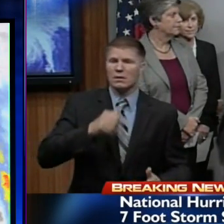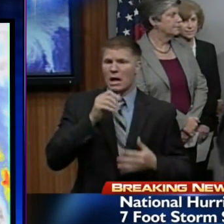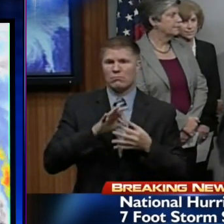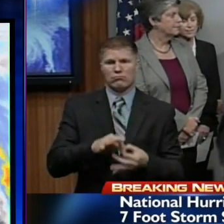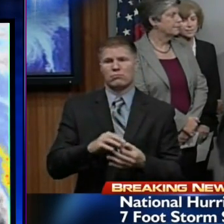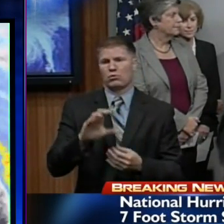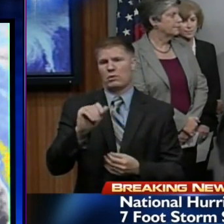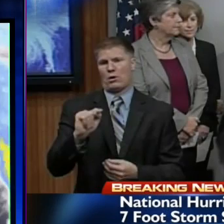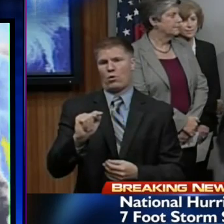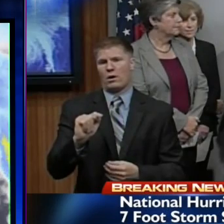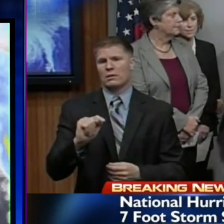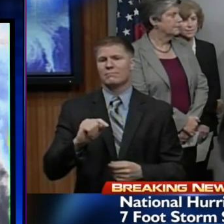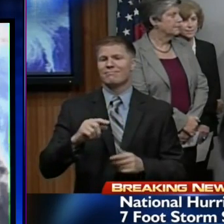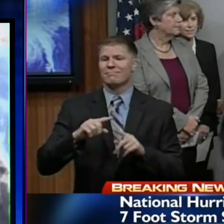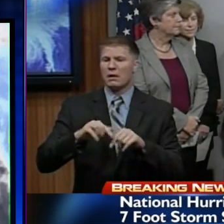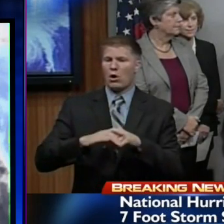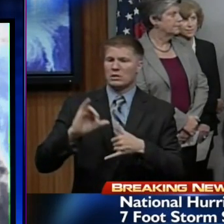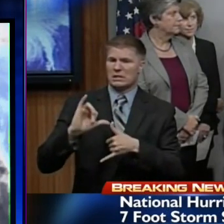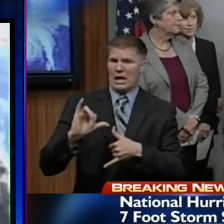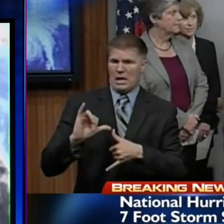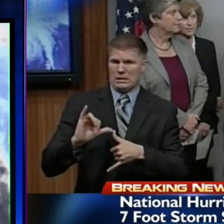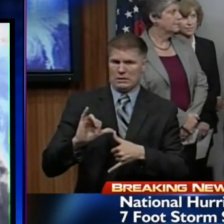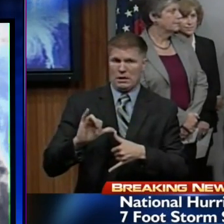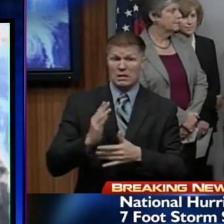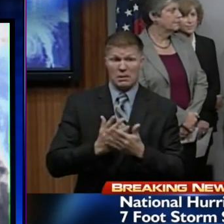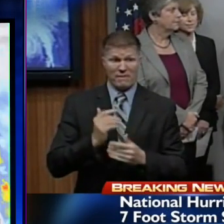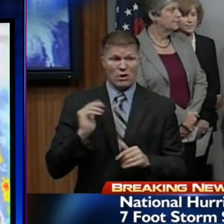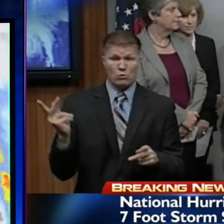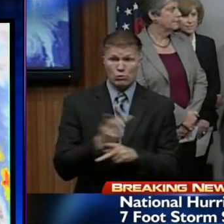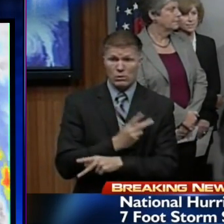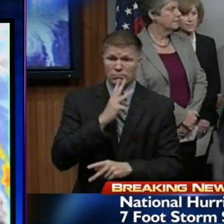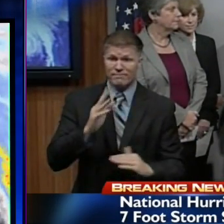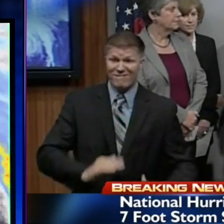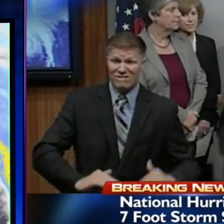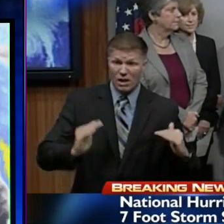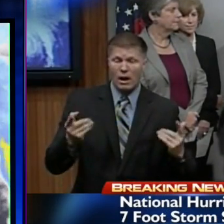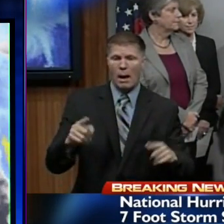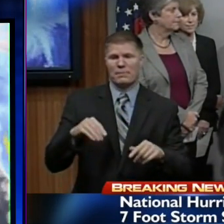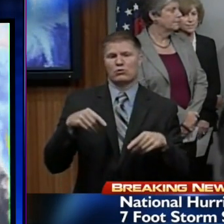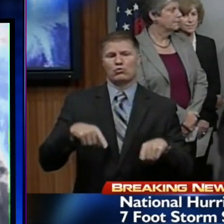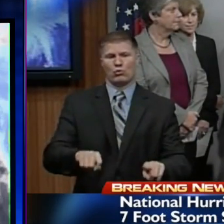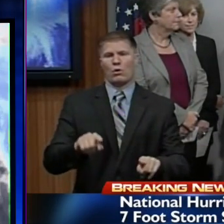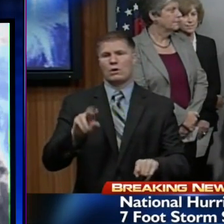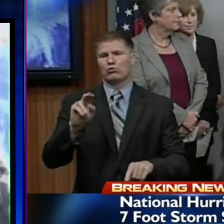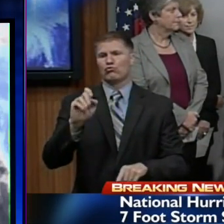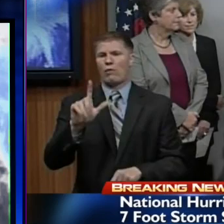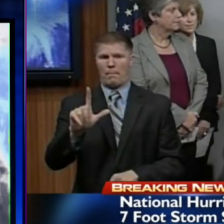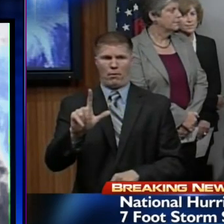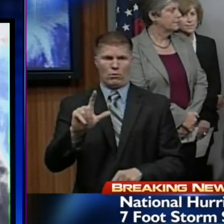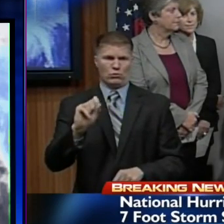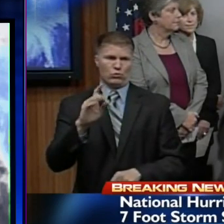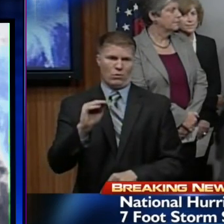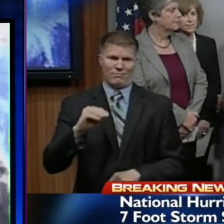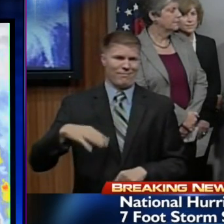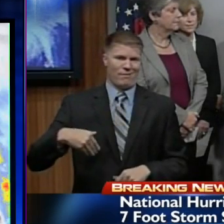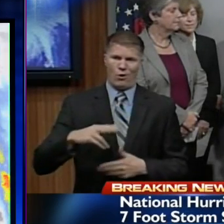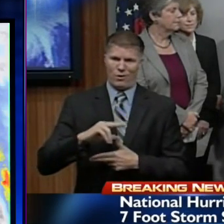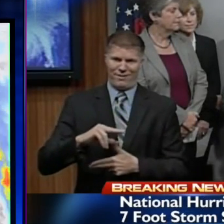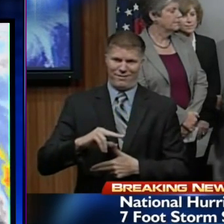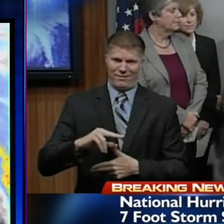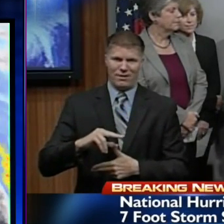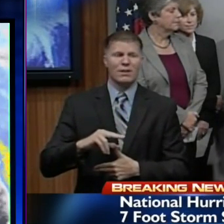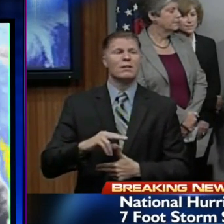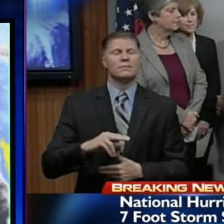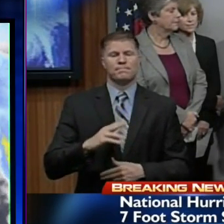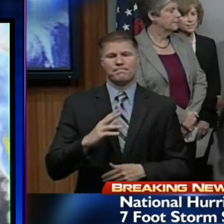forward speed of the storm. Some of our most devastating floods have occurred in tropical storms. The other thing is the tornadoes are going to be very quick,